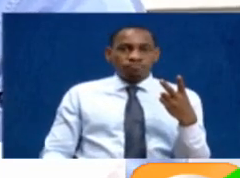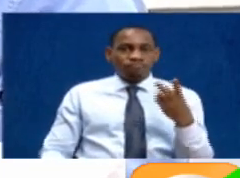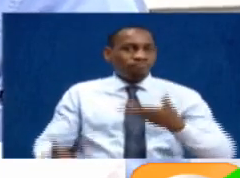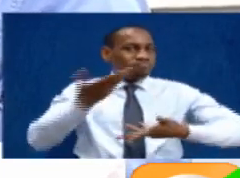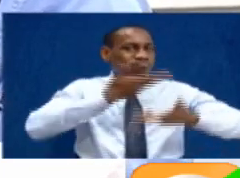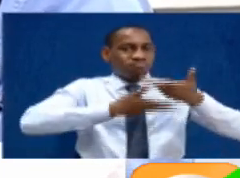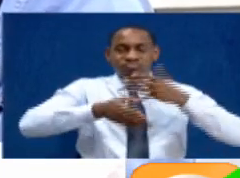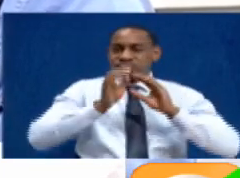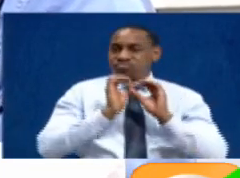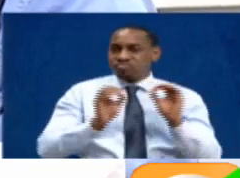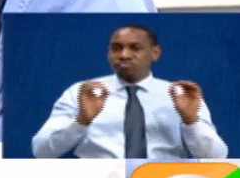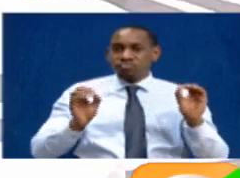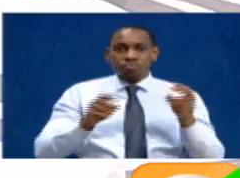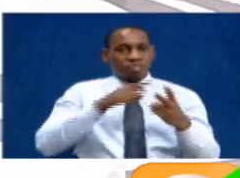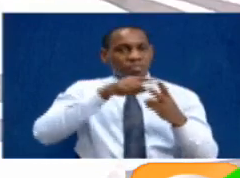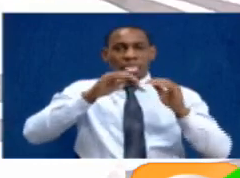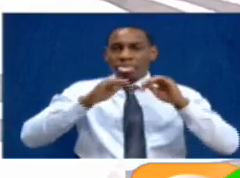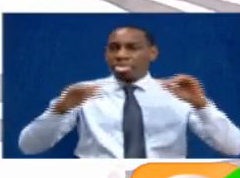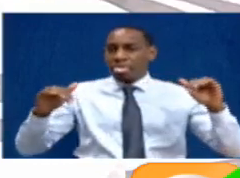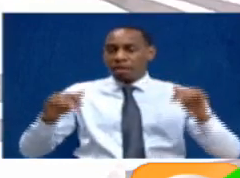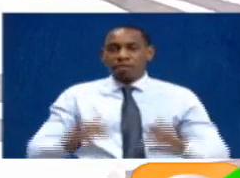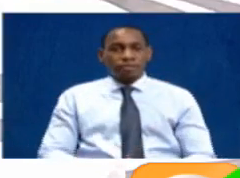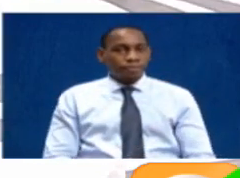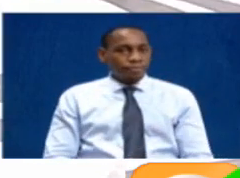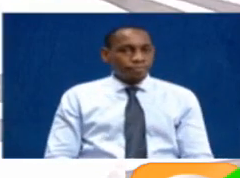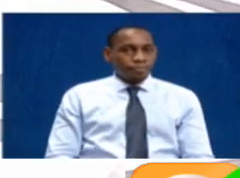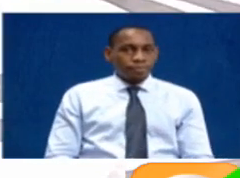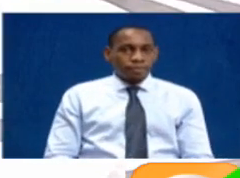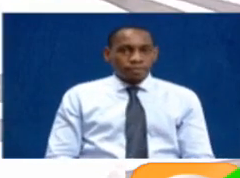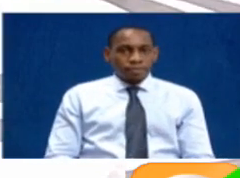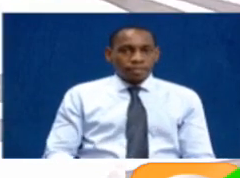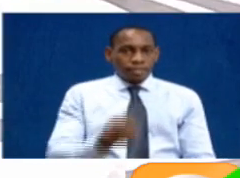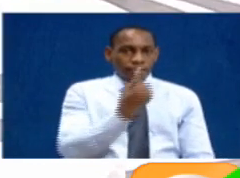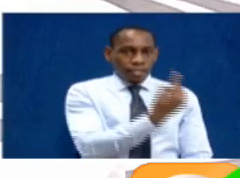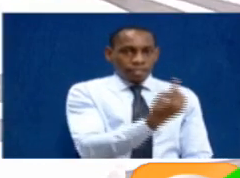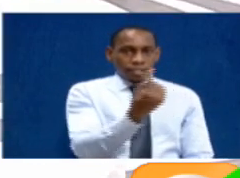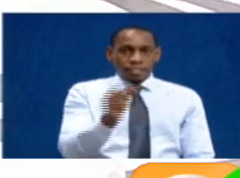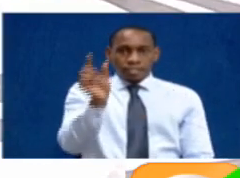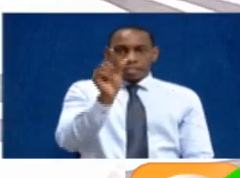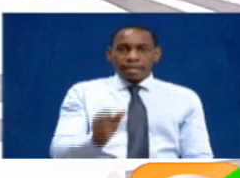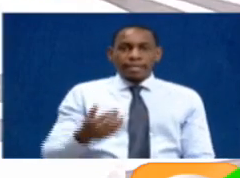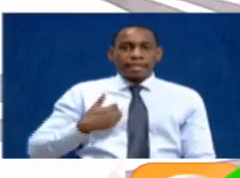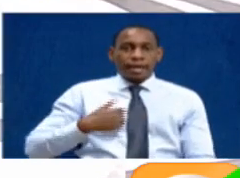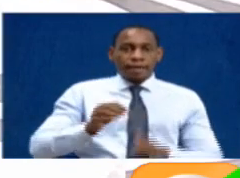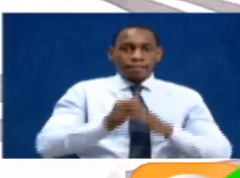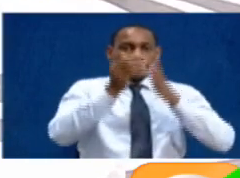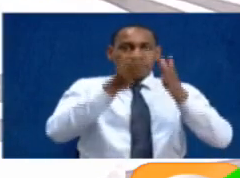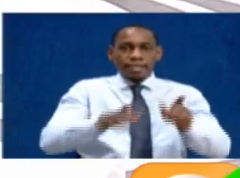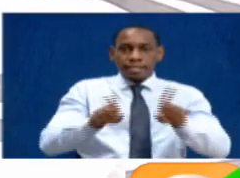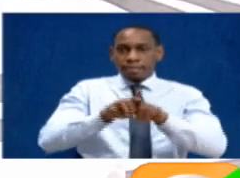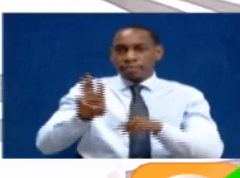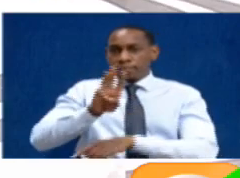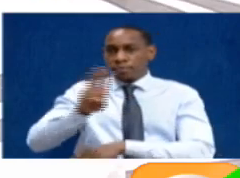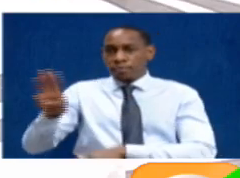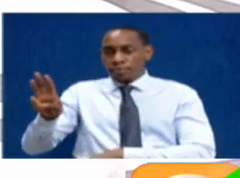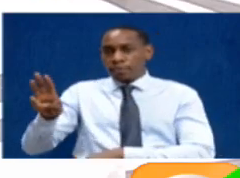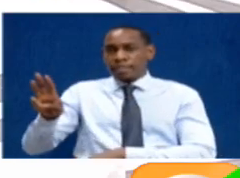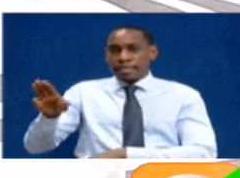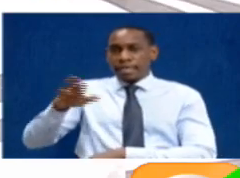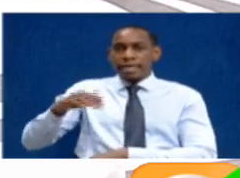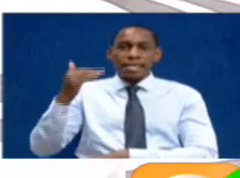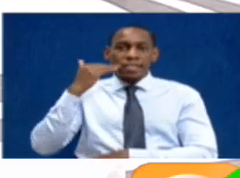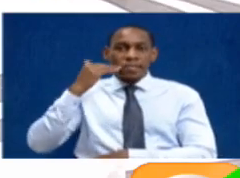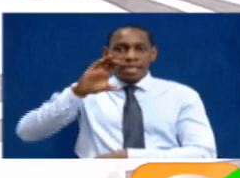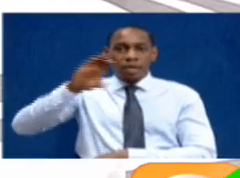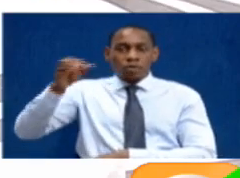water. Let me tell you, Jeff, every region has its own problems. Even if you came to Western Province where I come from,